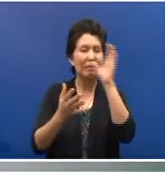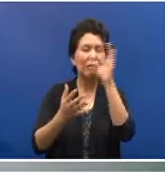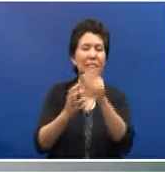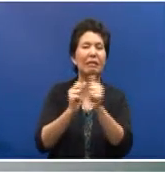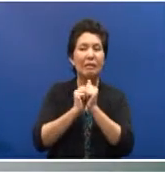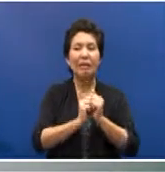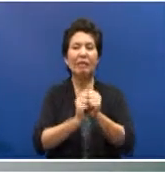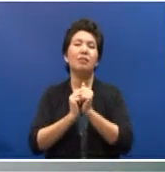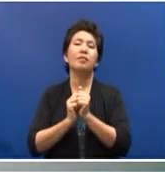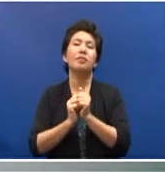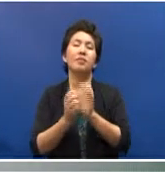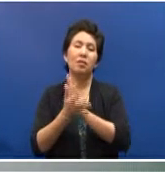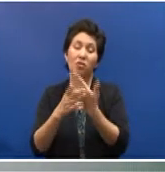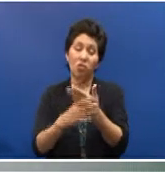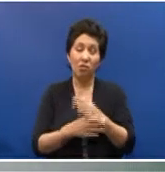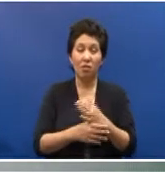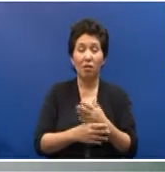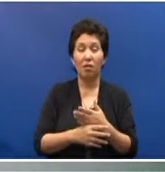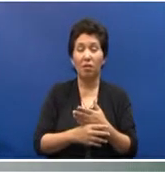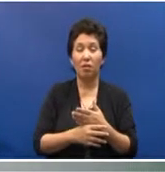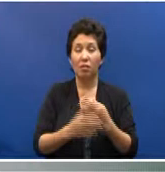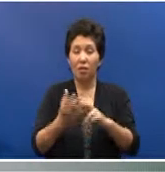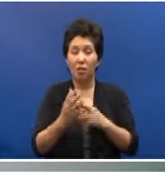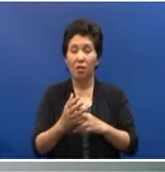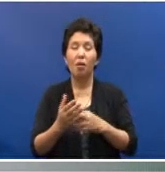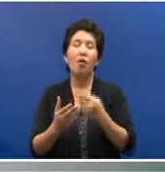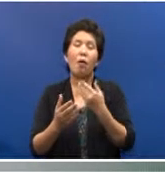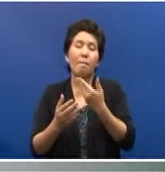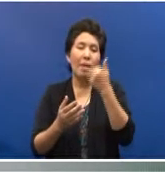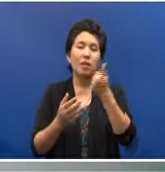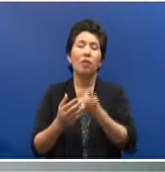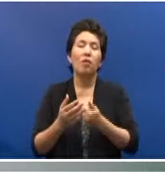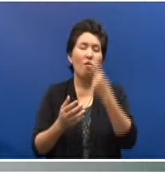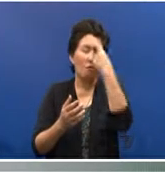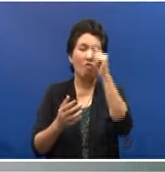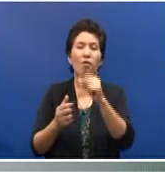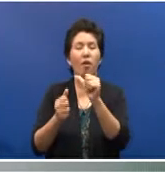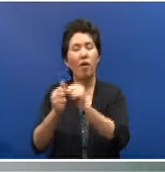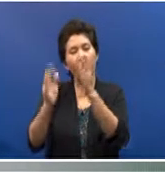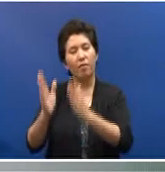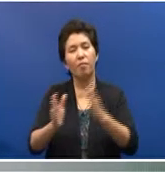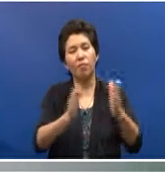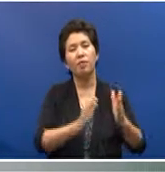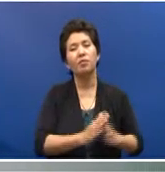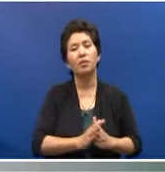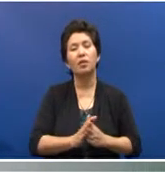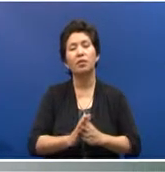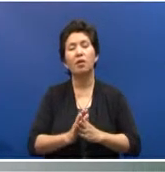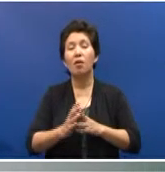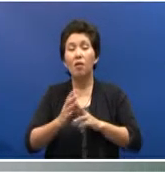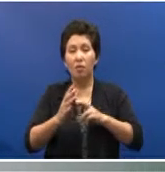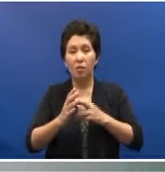gathering tribes. Sharing resources brings about more good to everyone than monopolizing